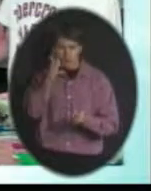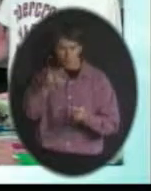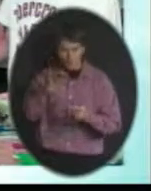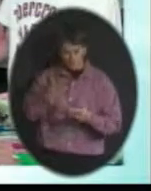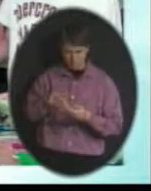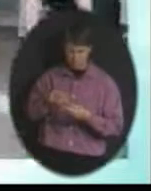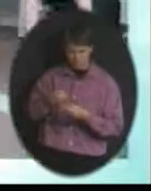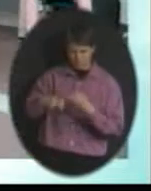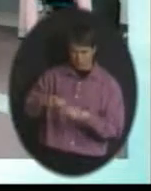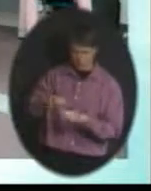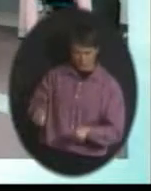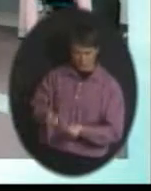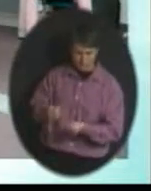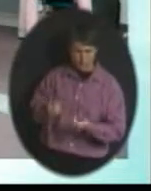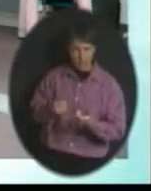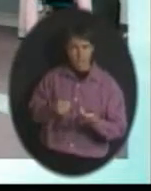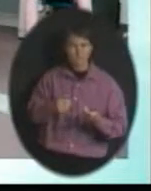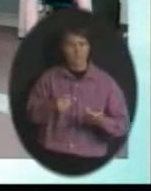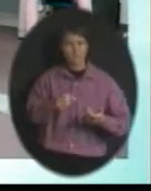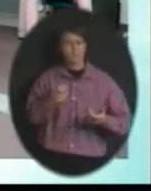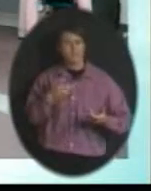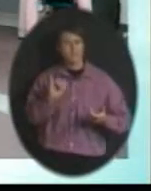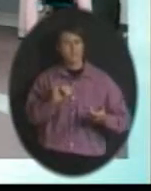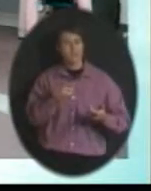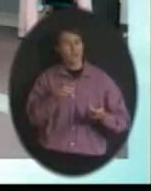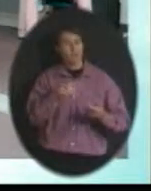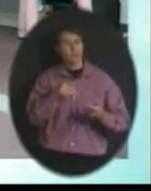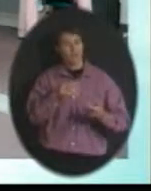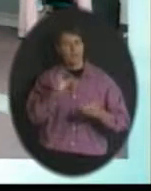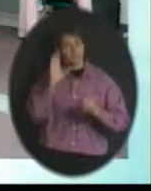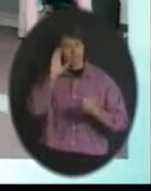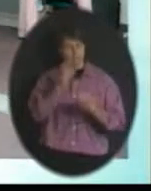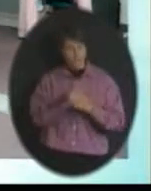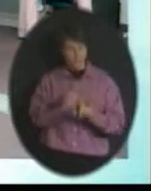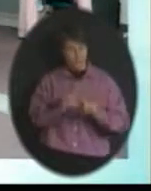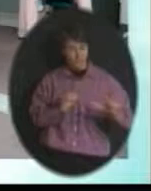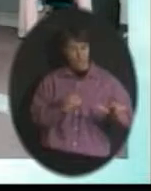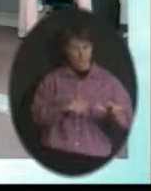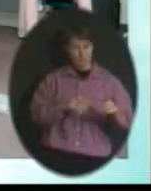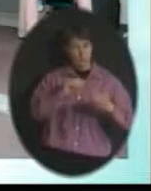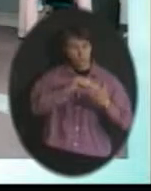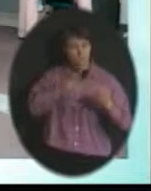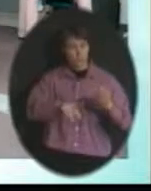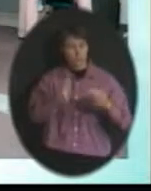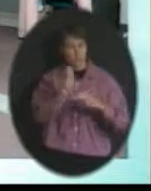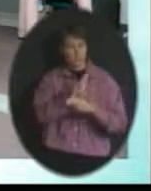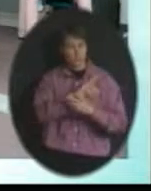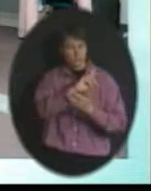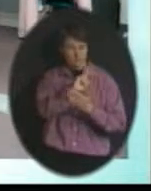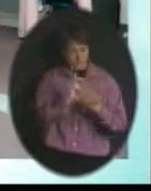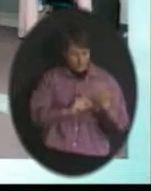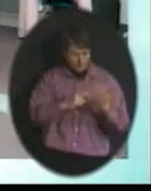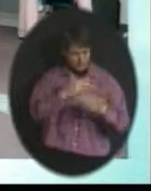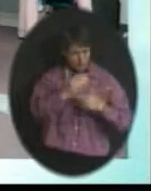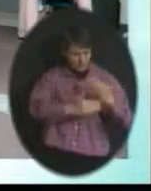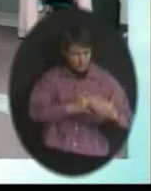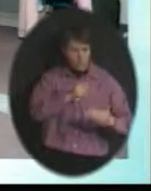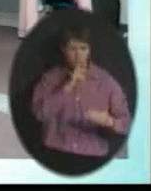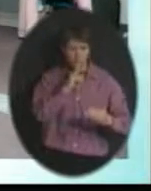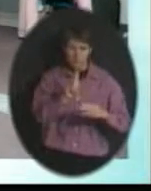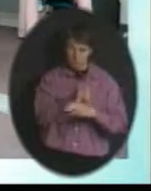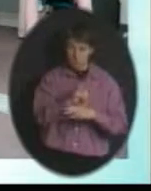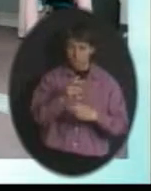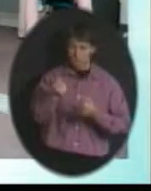solve problems. In the picture on the left, the students are actually going through and using the design process that they actually use in the auto